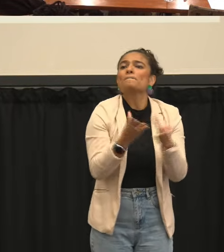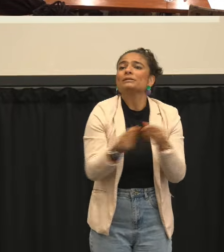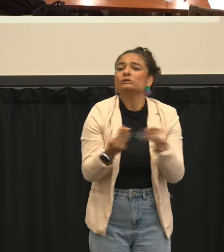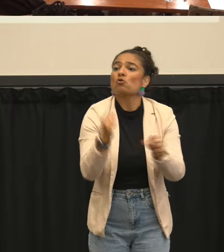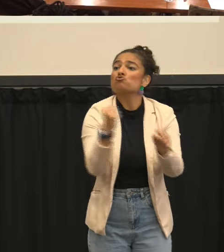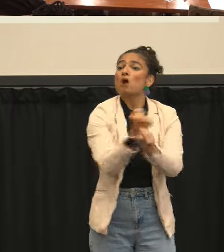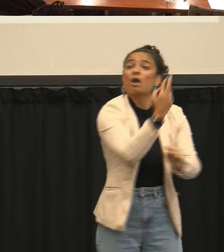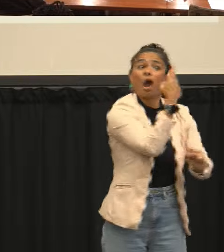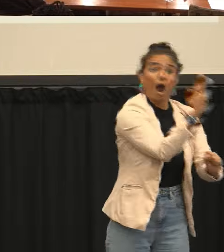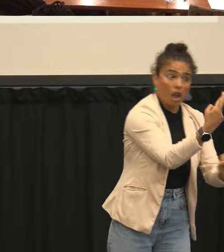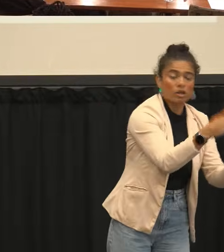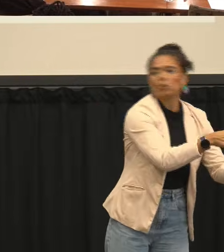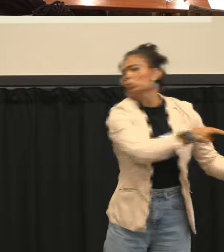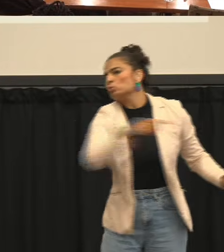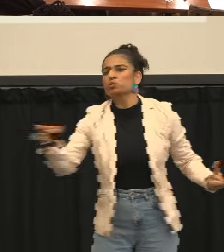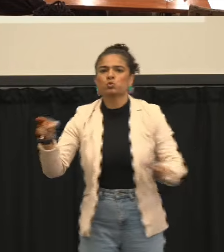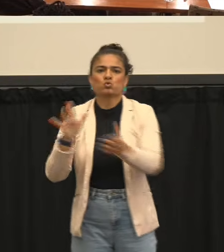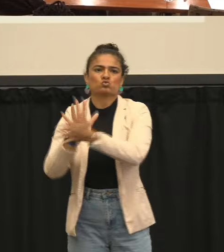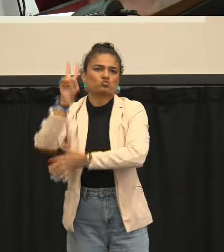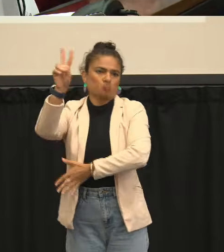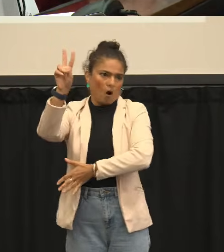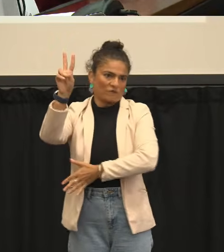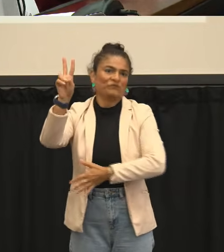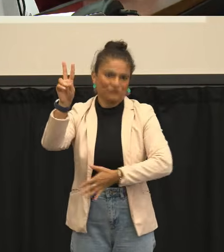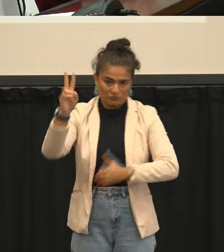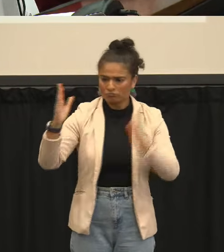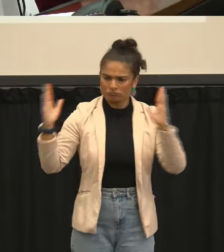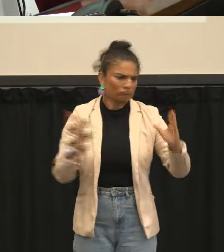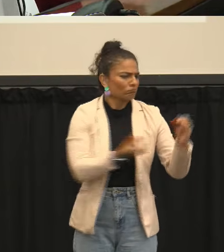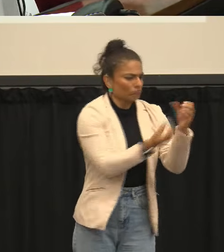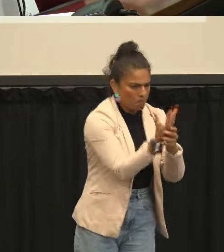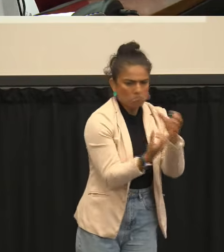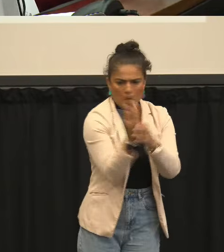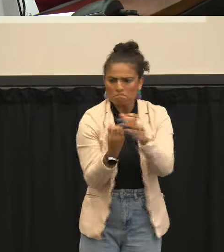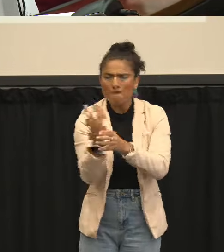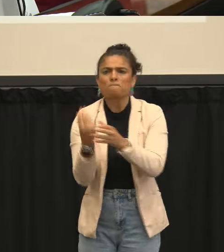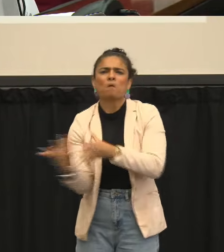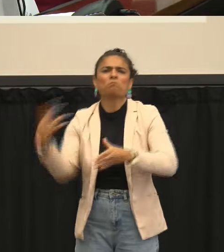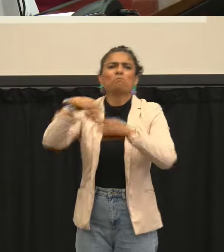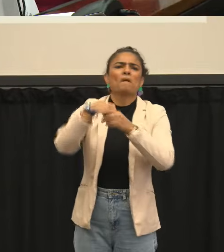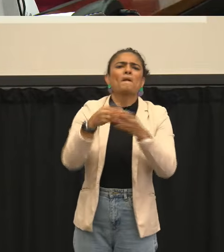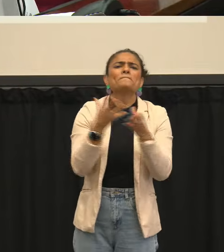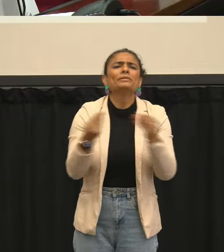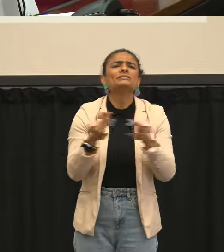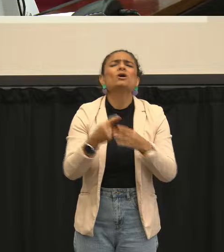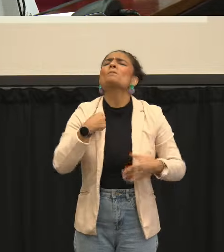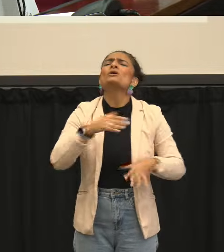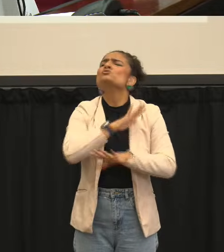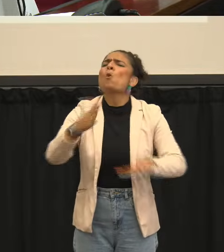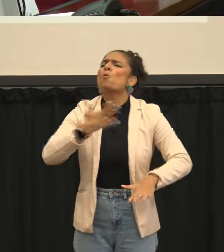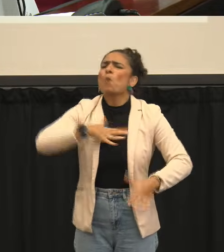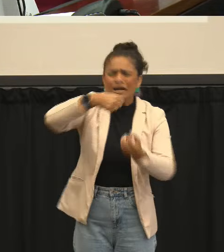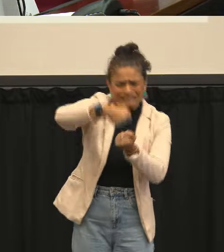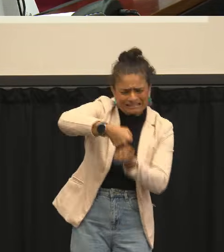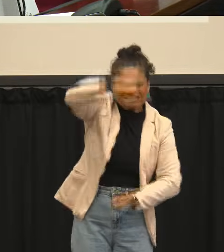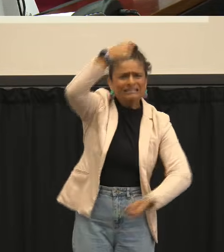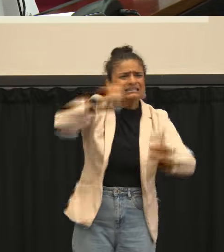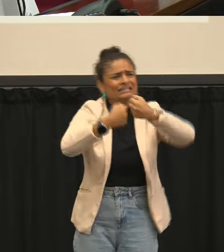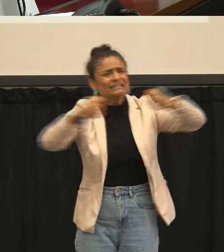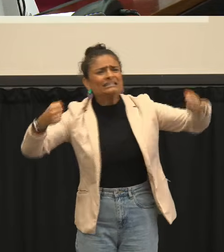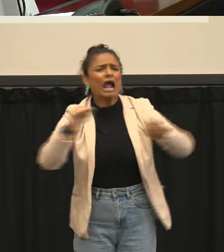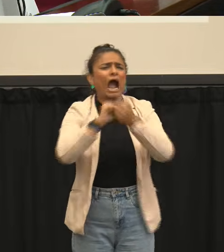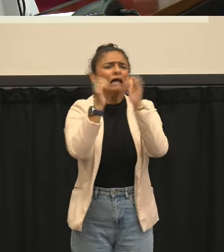of material that we are developing. We develop material from grade R up until grade 12, and all of the material that we